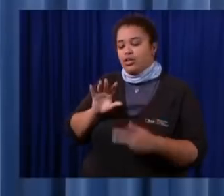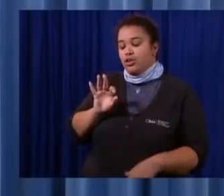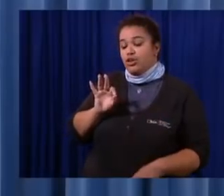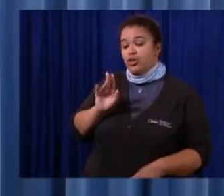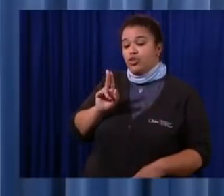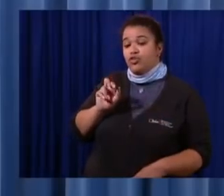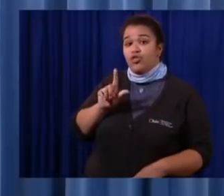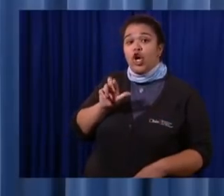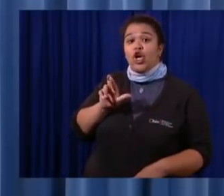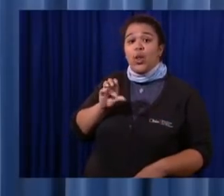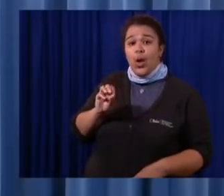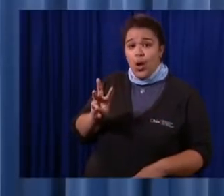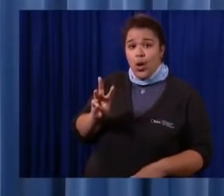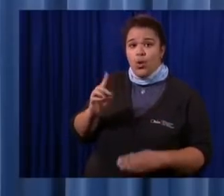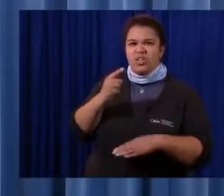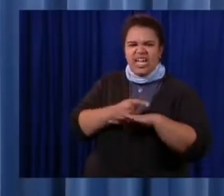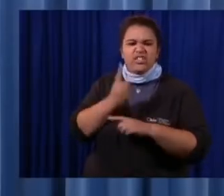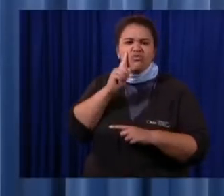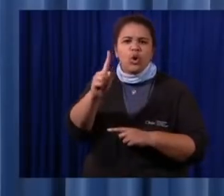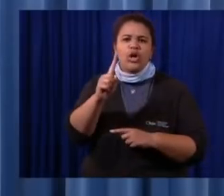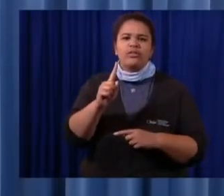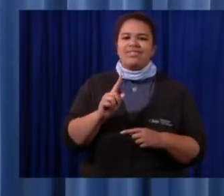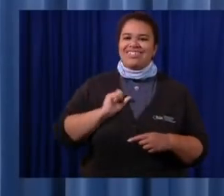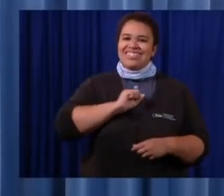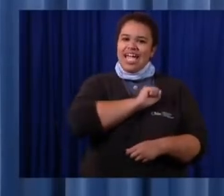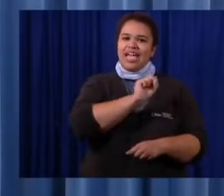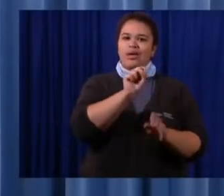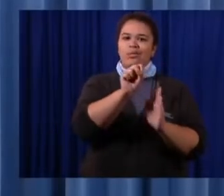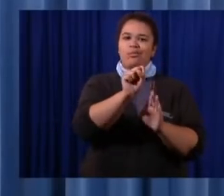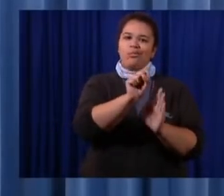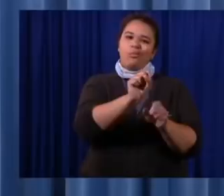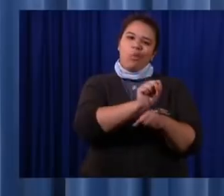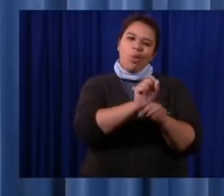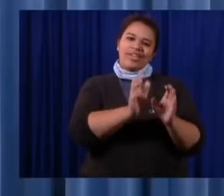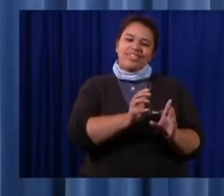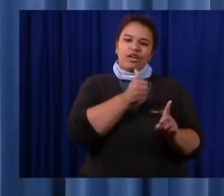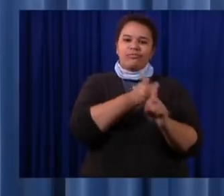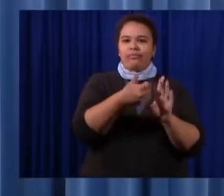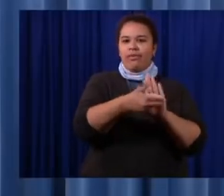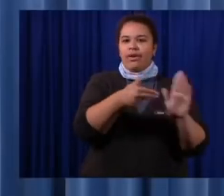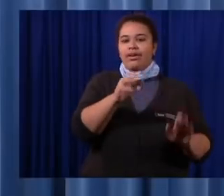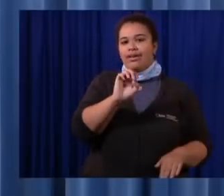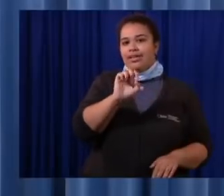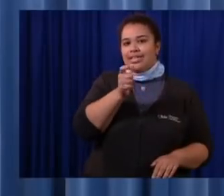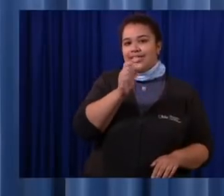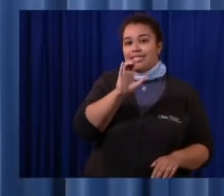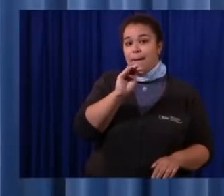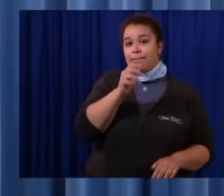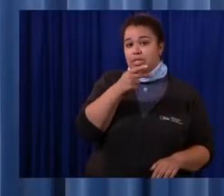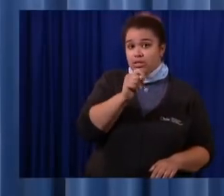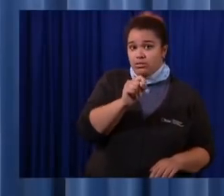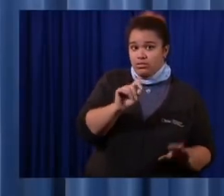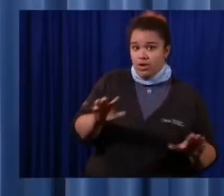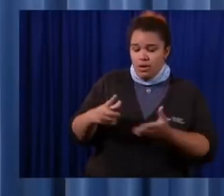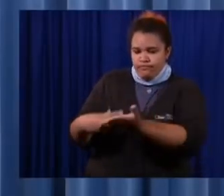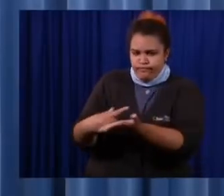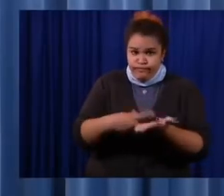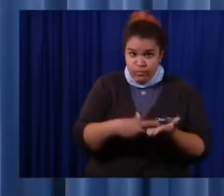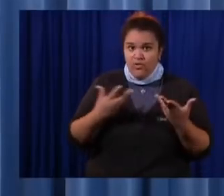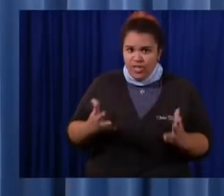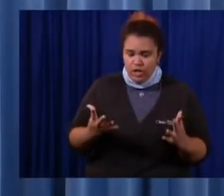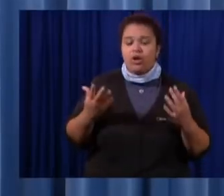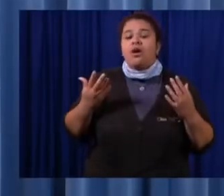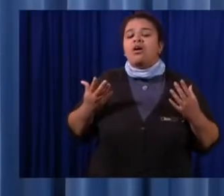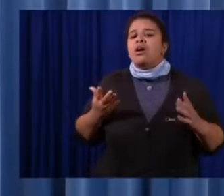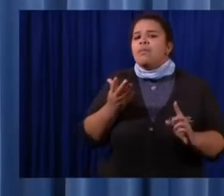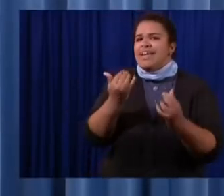exempt state employees. Would you and your Lieutenant Governor volunteer to take pay cuts yourselves, if only to show solidarity